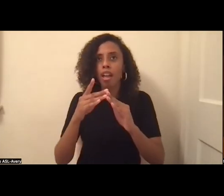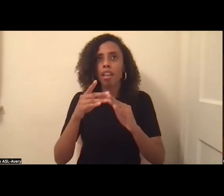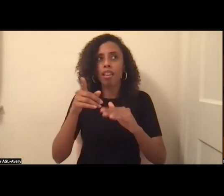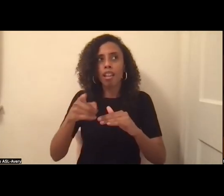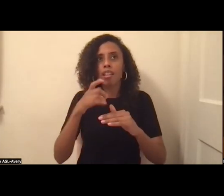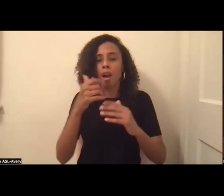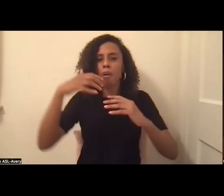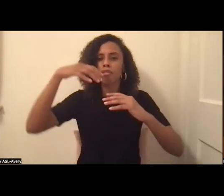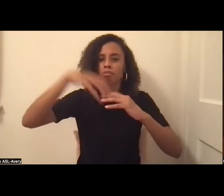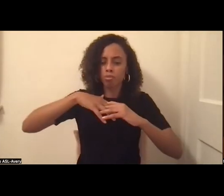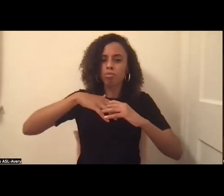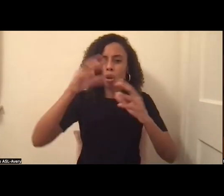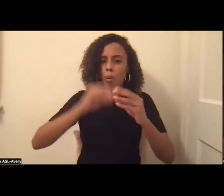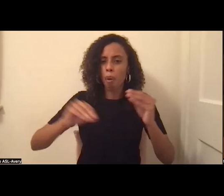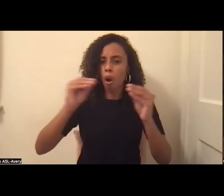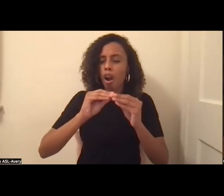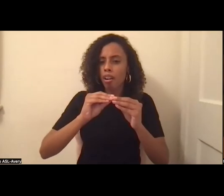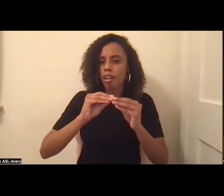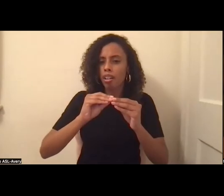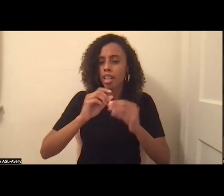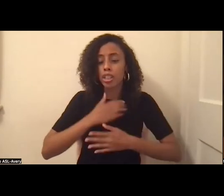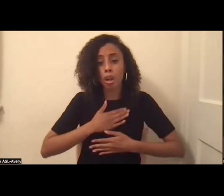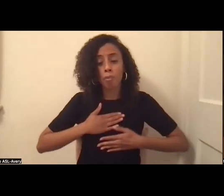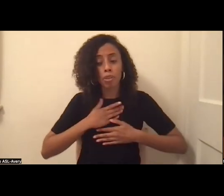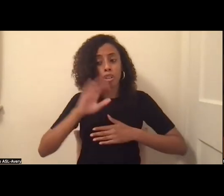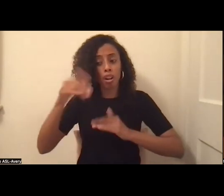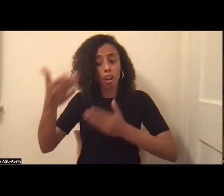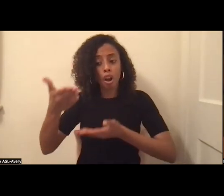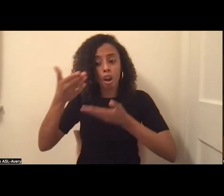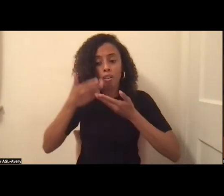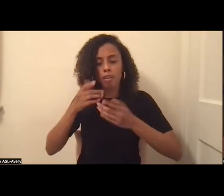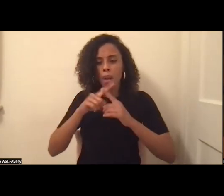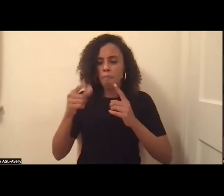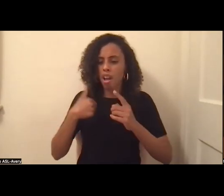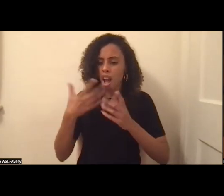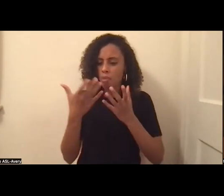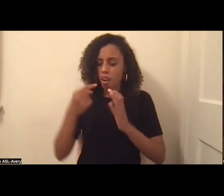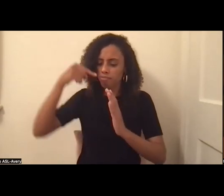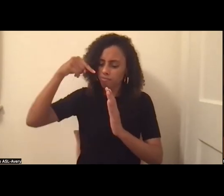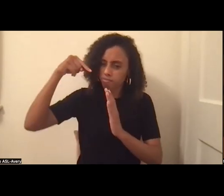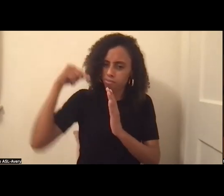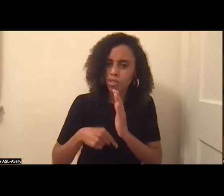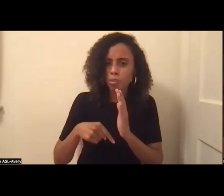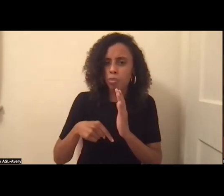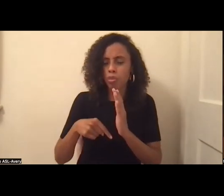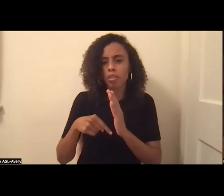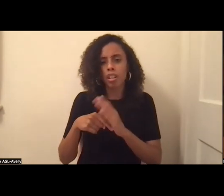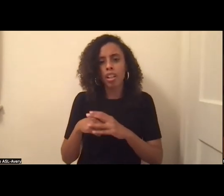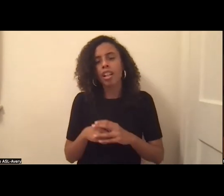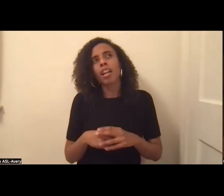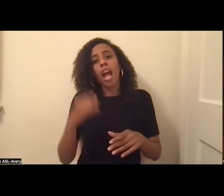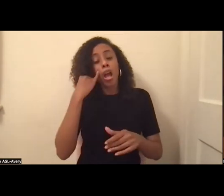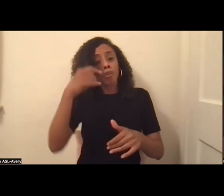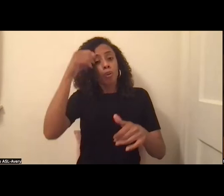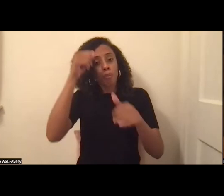into a bit, because I appreciated her offering, but I also wanted to go a little bit deeper. If you remember in